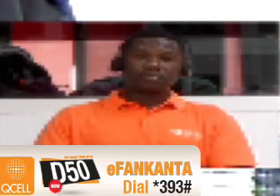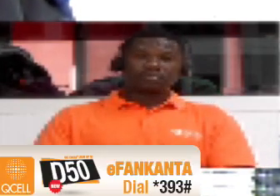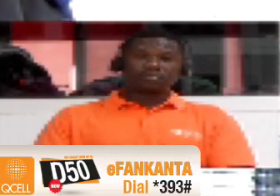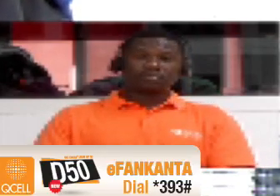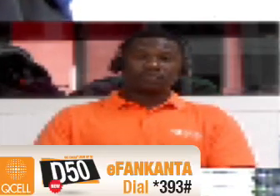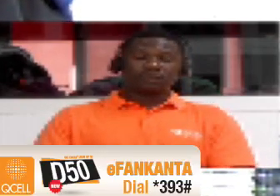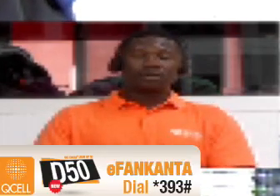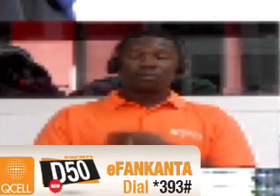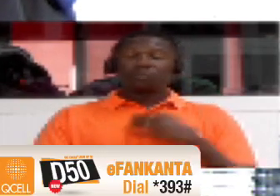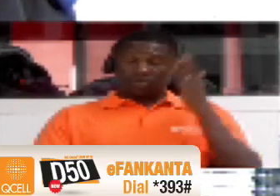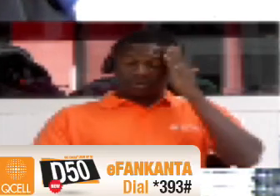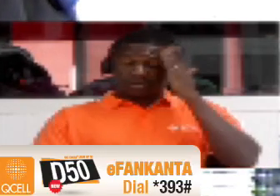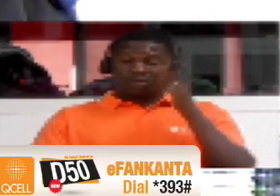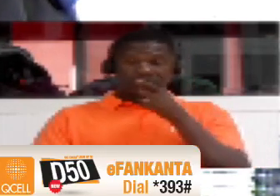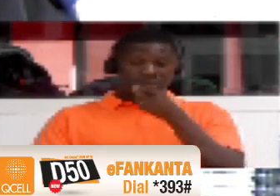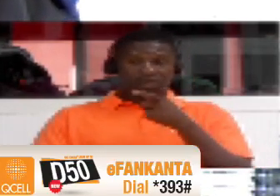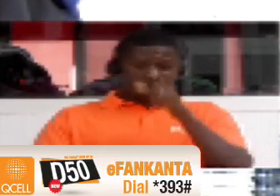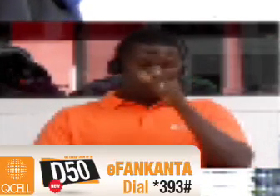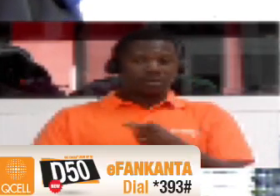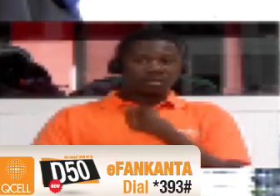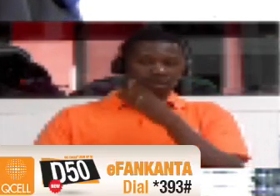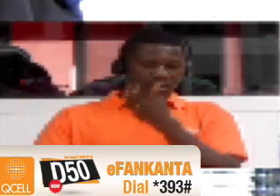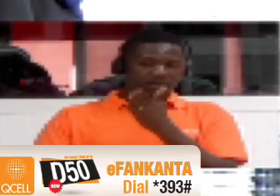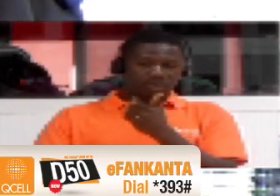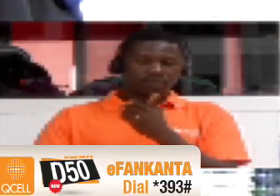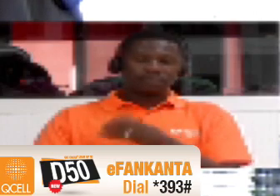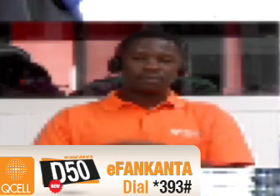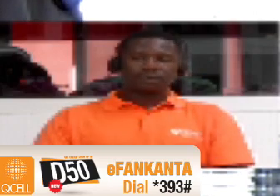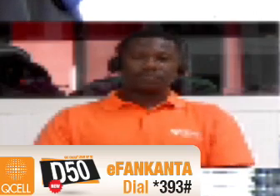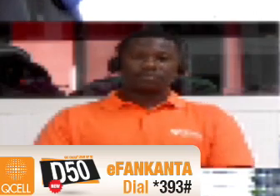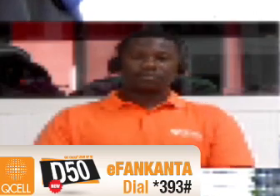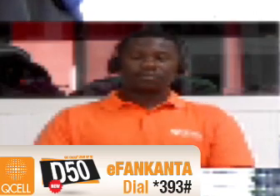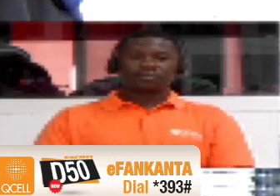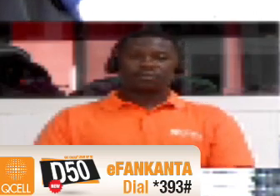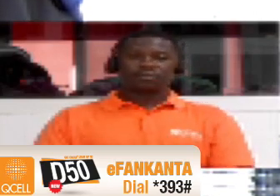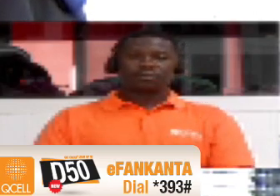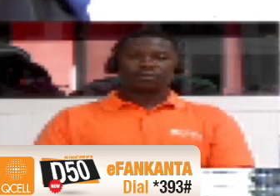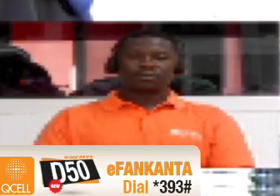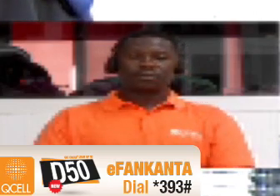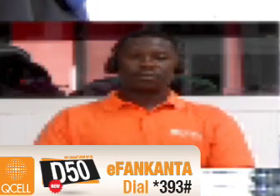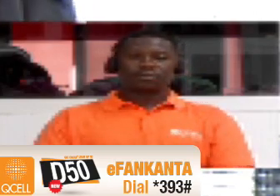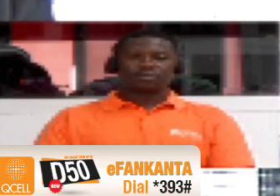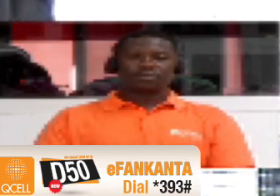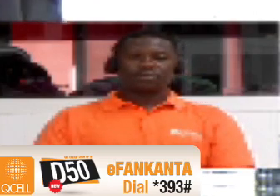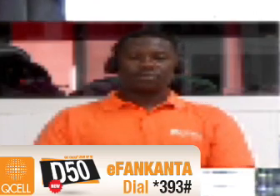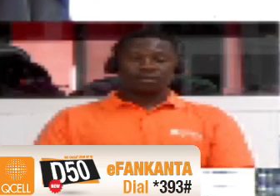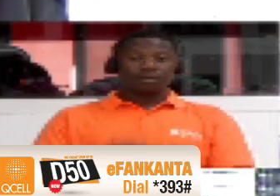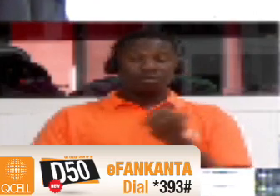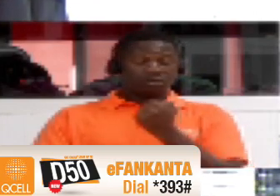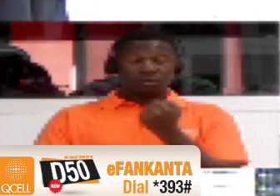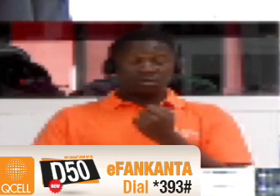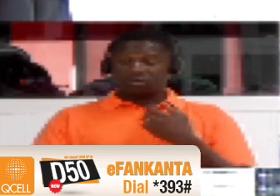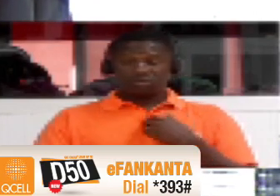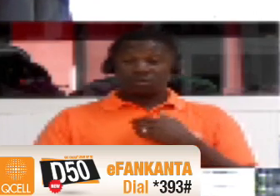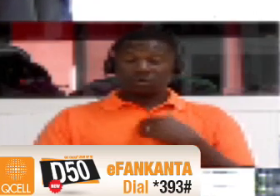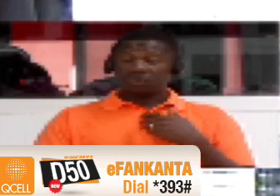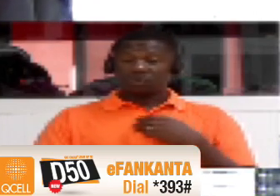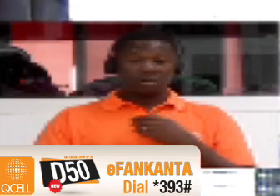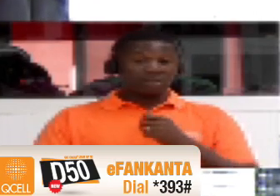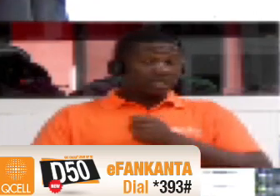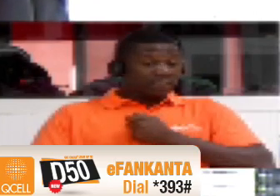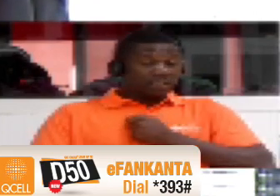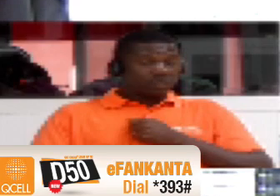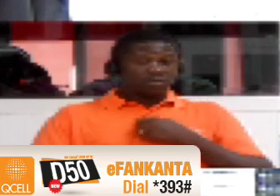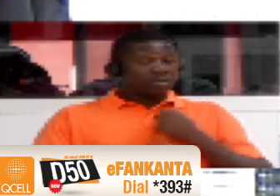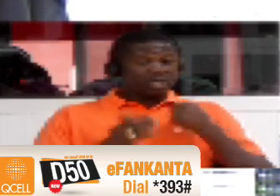dalon ko nyinem. We came to know that in fact this was the guy. Abare manna hani ka attack. But we were not